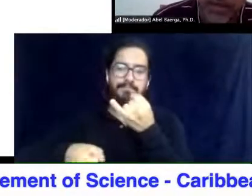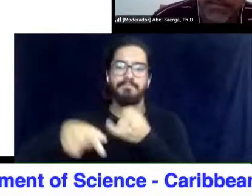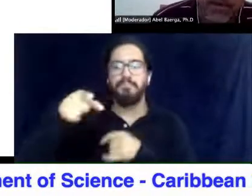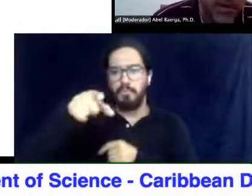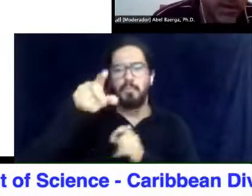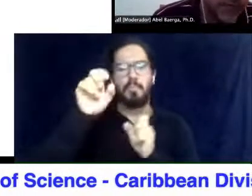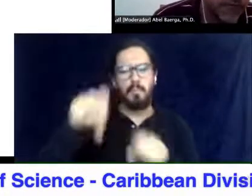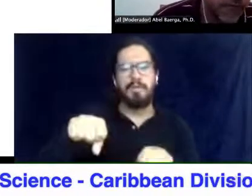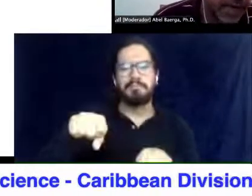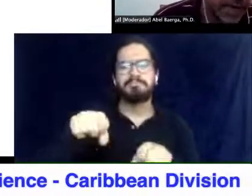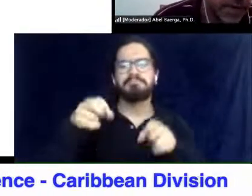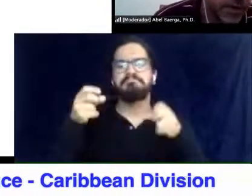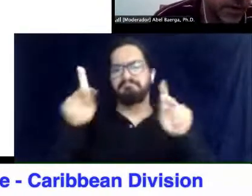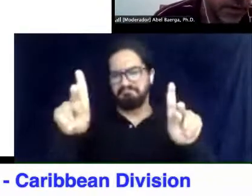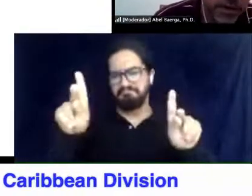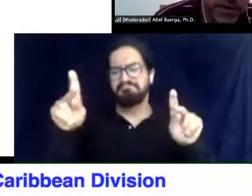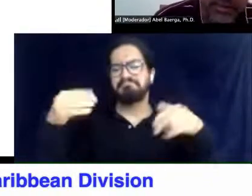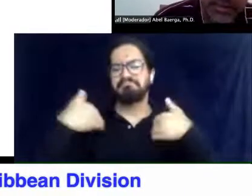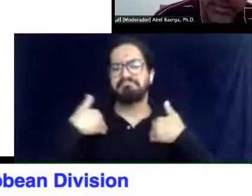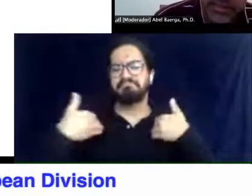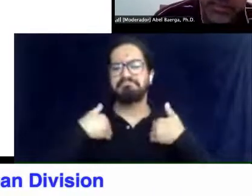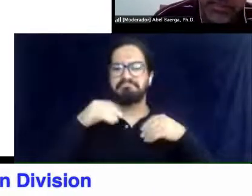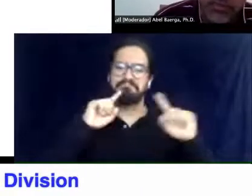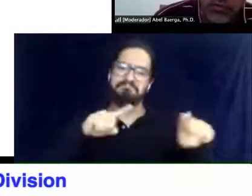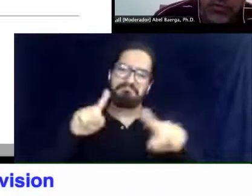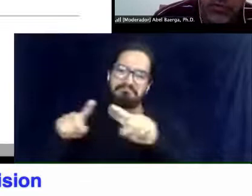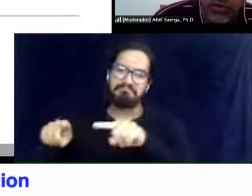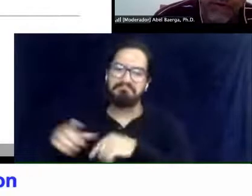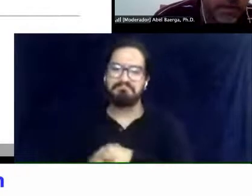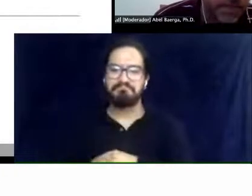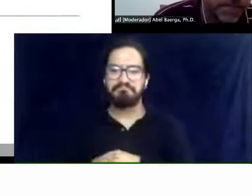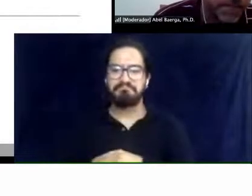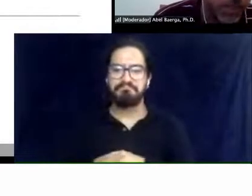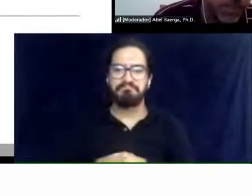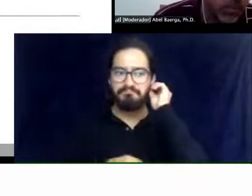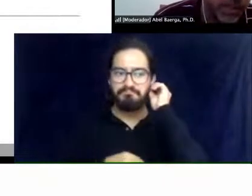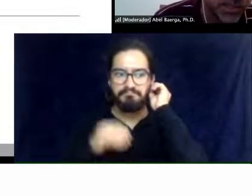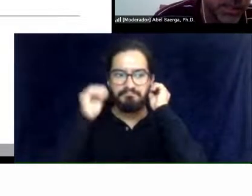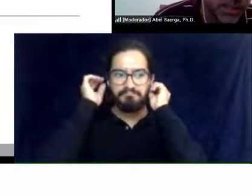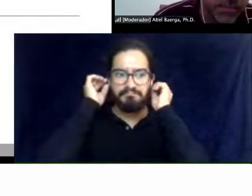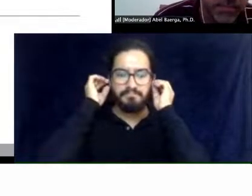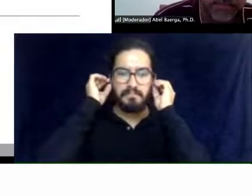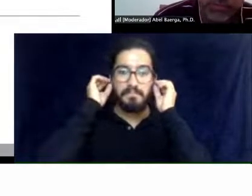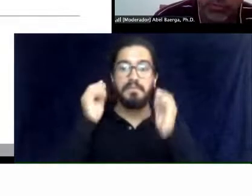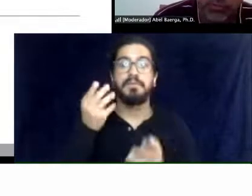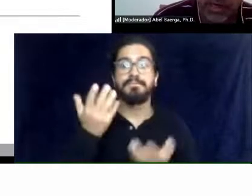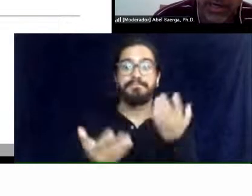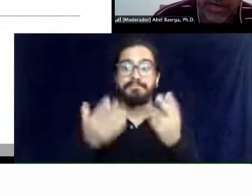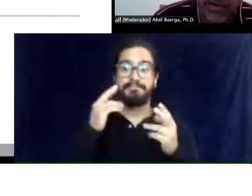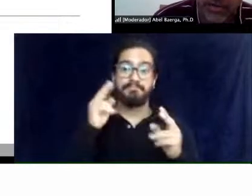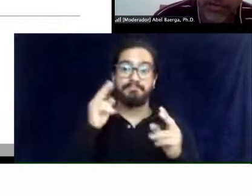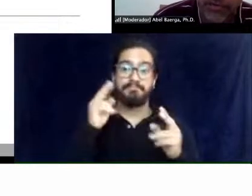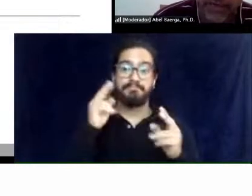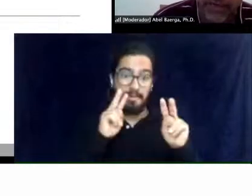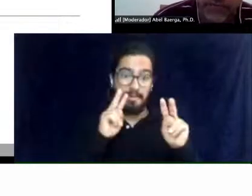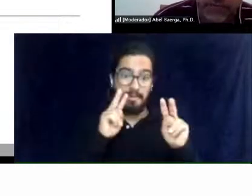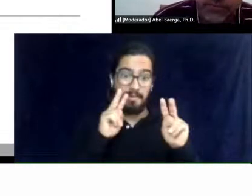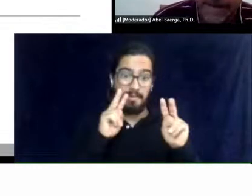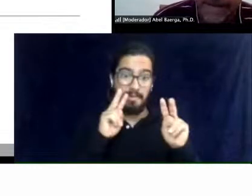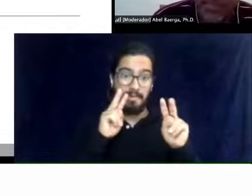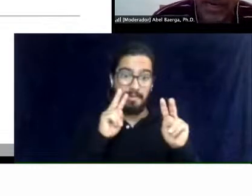come from either our attendees or from people watching us from Facebook Live and other